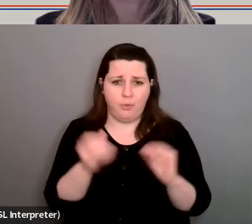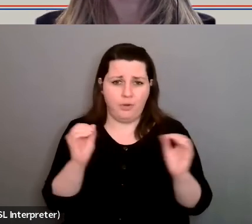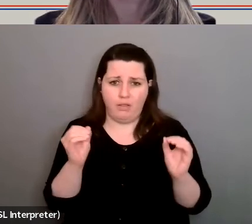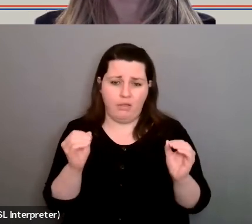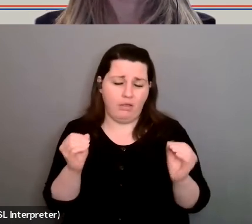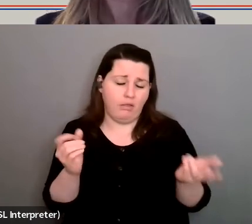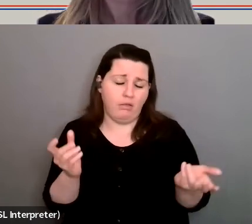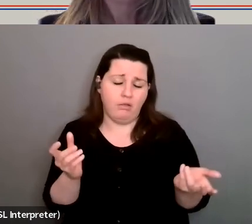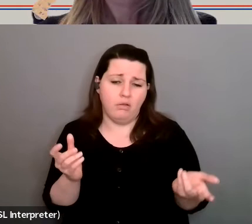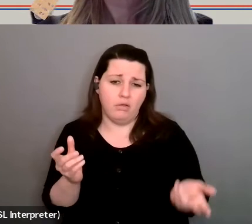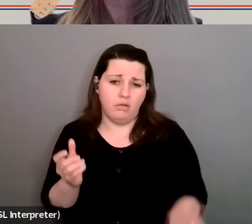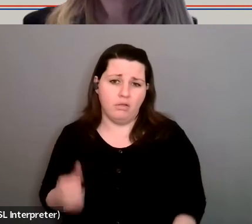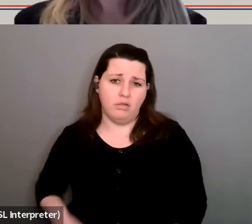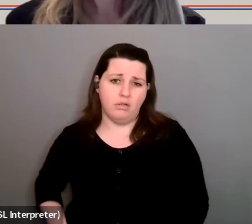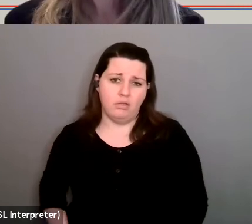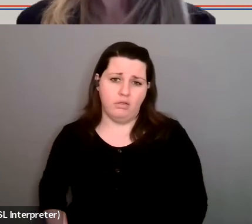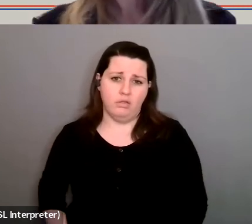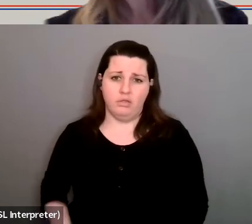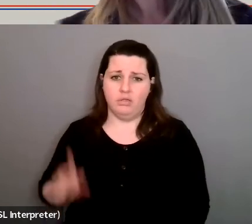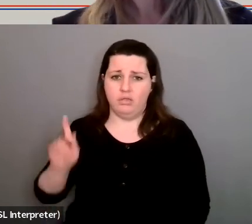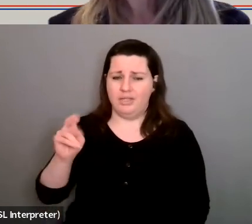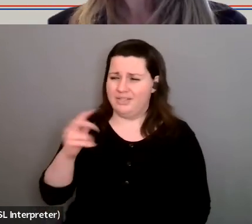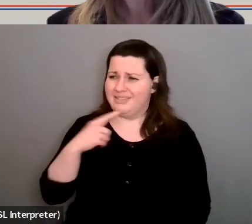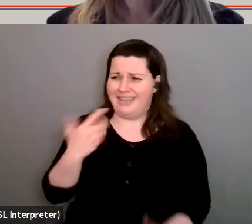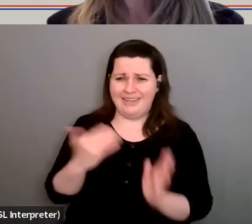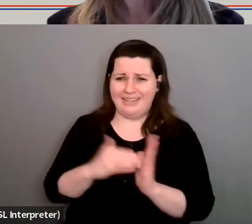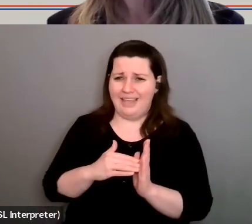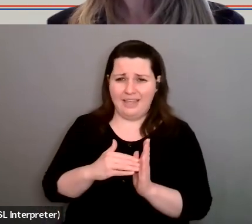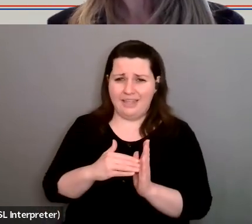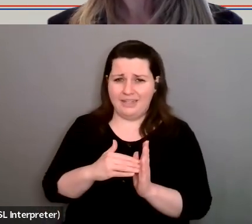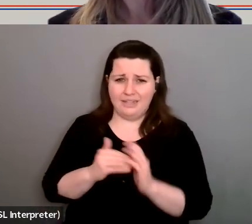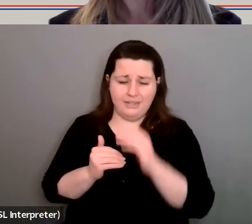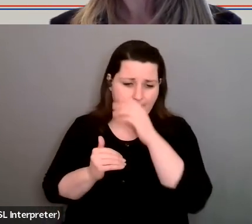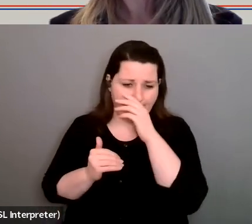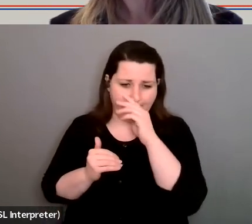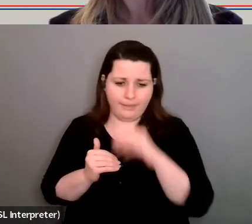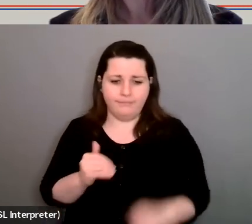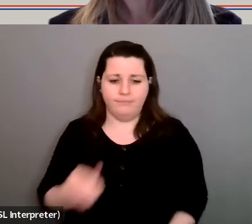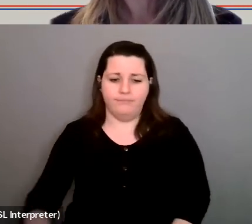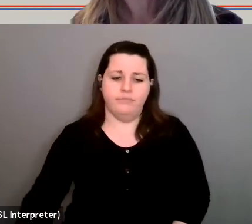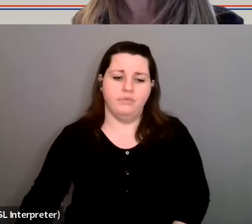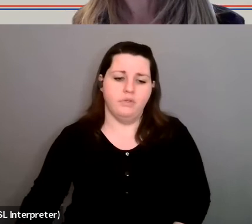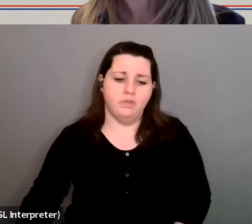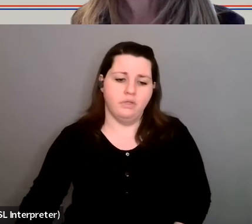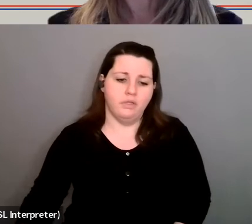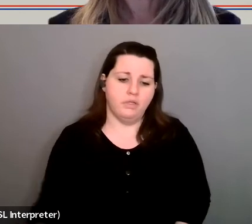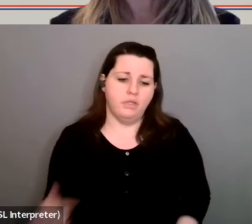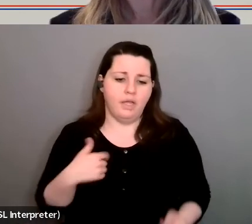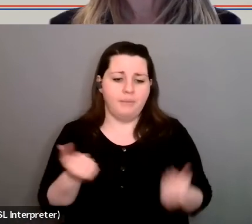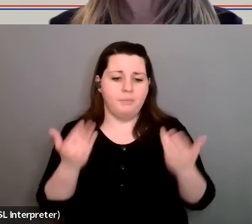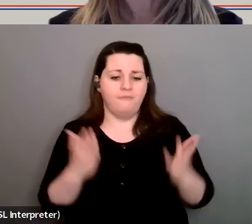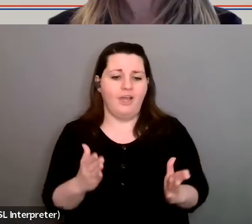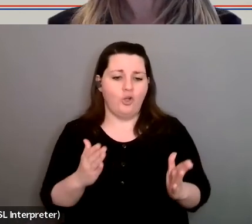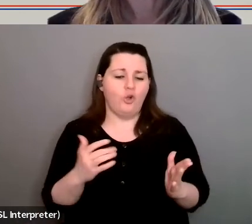information. I may need you to read that again unless. Okay. Yeah. Okay. As a provider who is also a